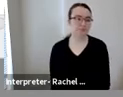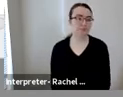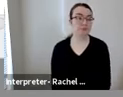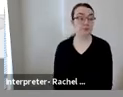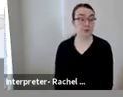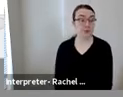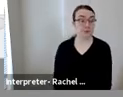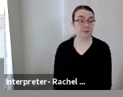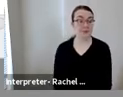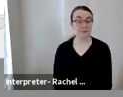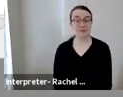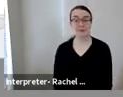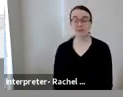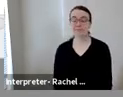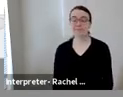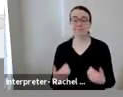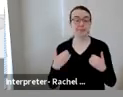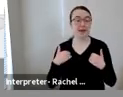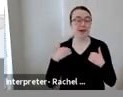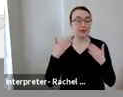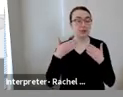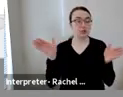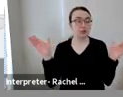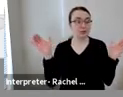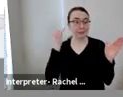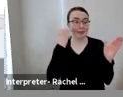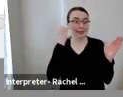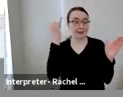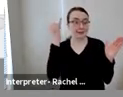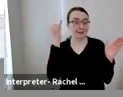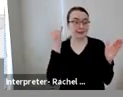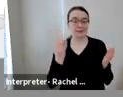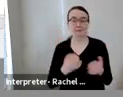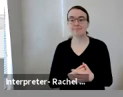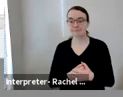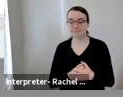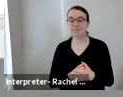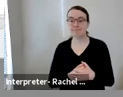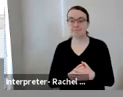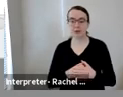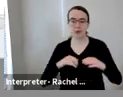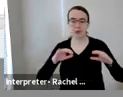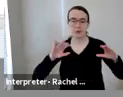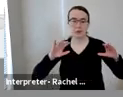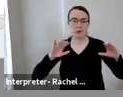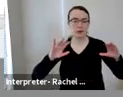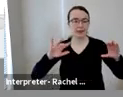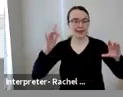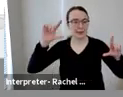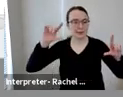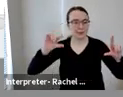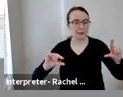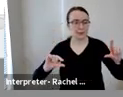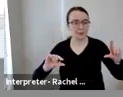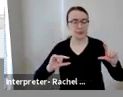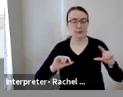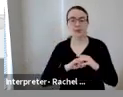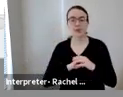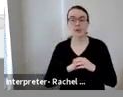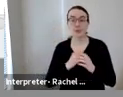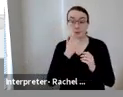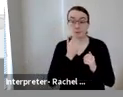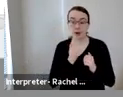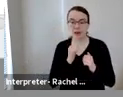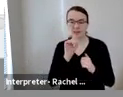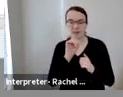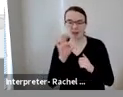Okay. So I've got a general idea of what that might be. I'll turn that down just a little bit. And I'll turn the red one off